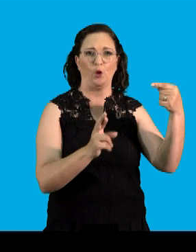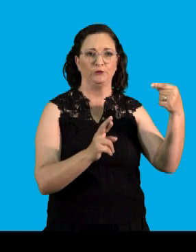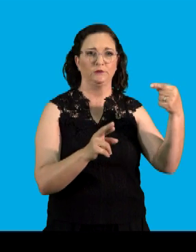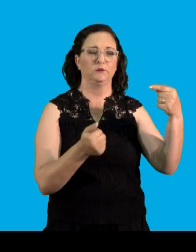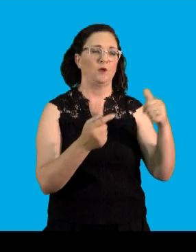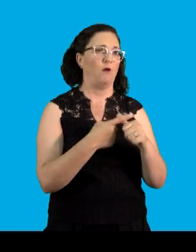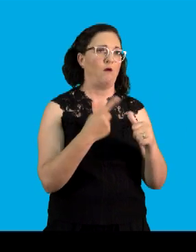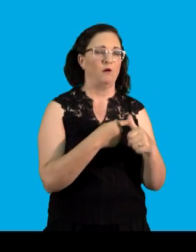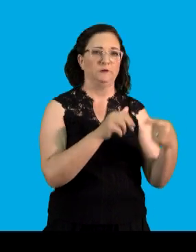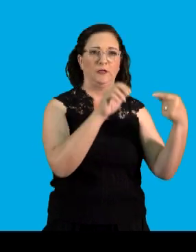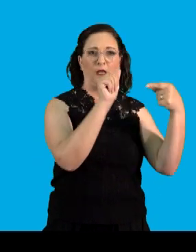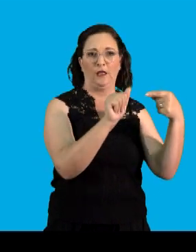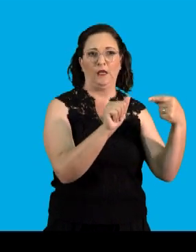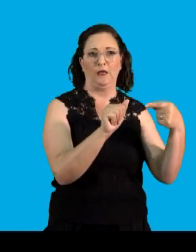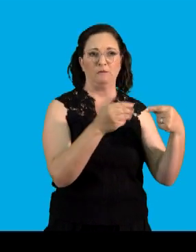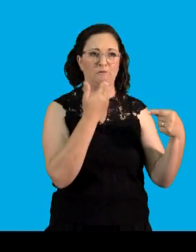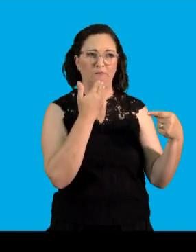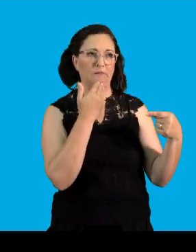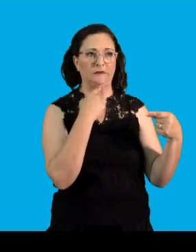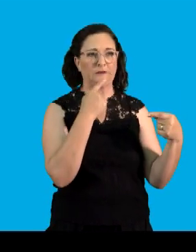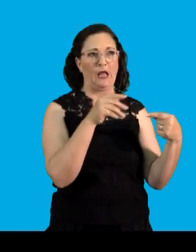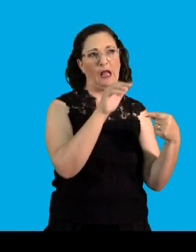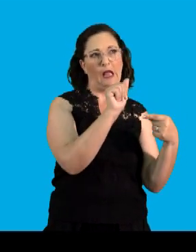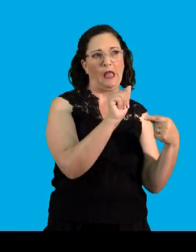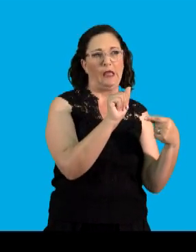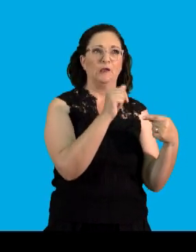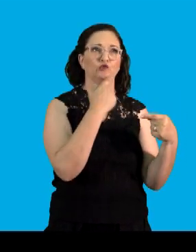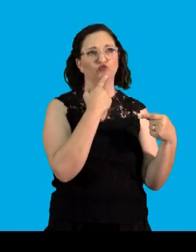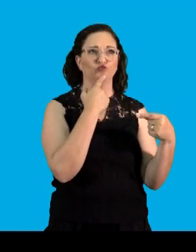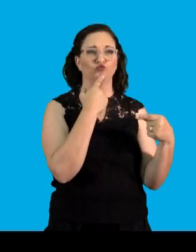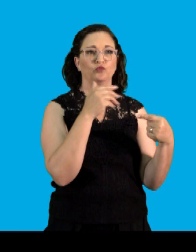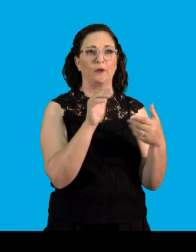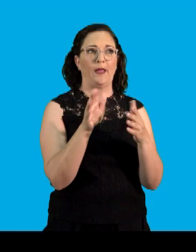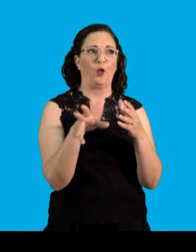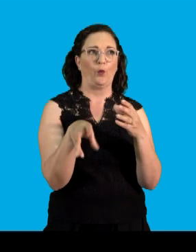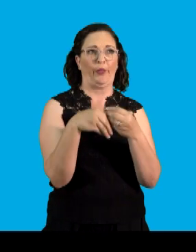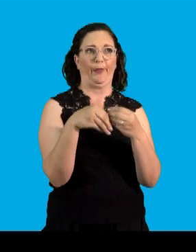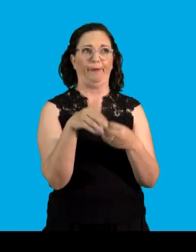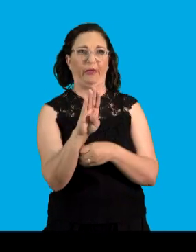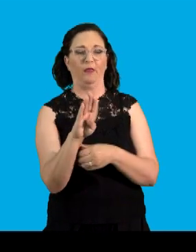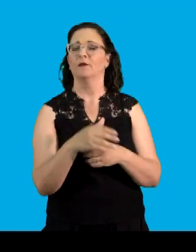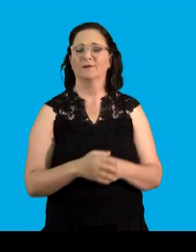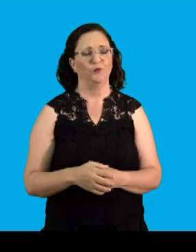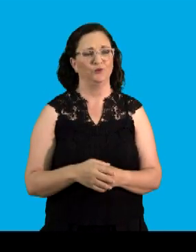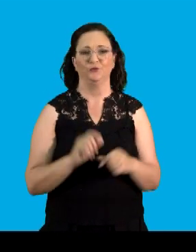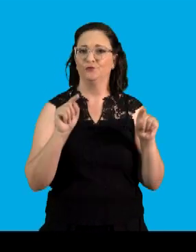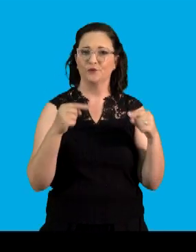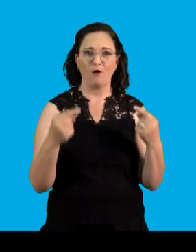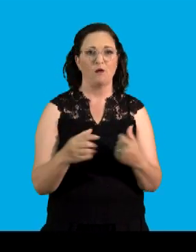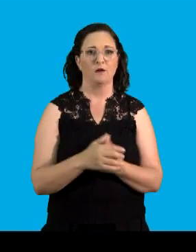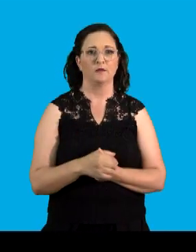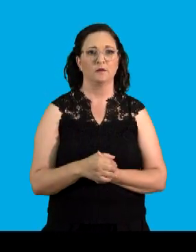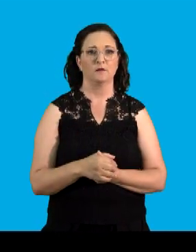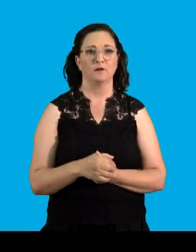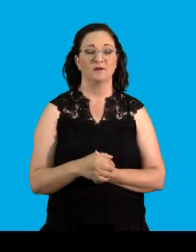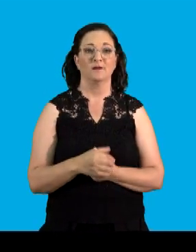the answer is A. So, and you're not sure, you cannot say A and B. You cannot. And you find that